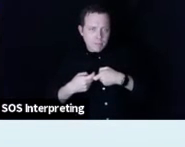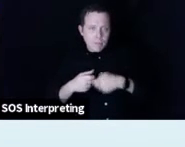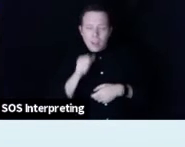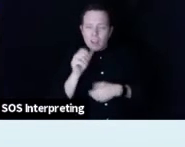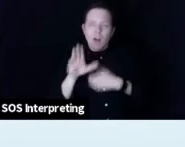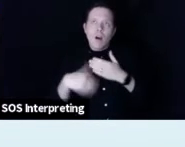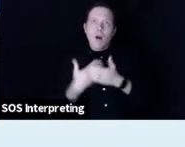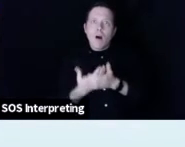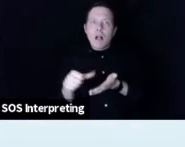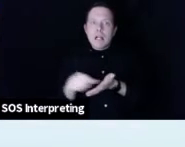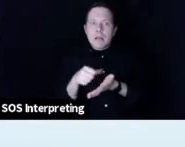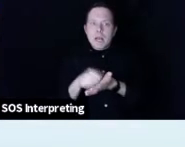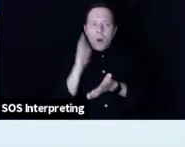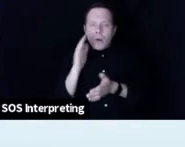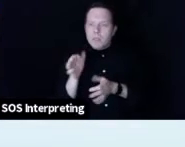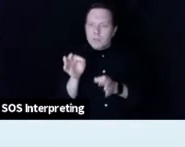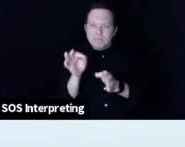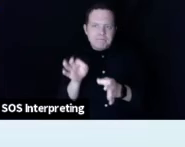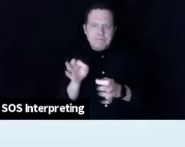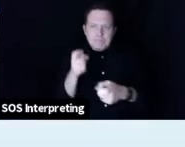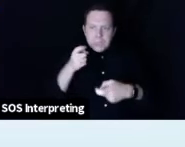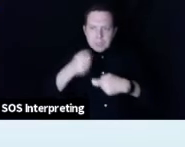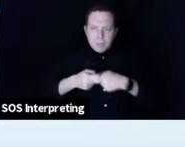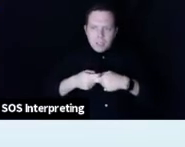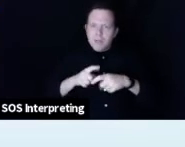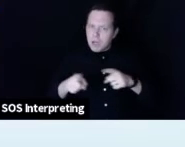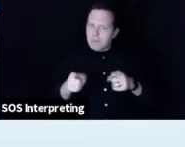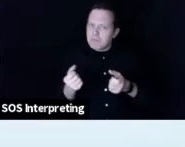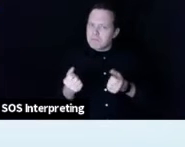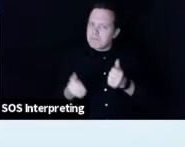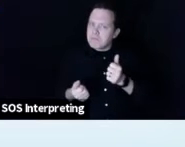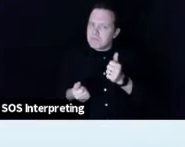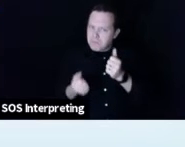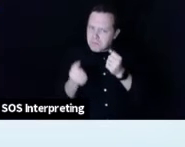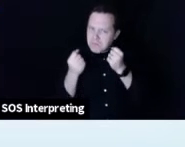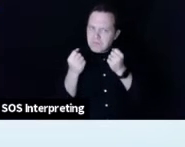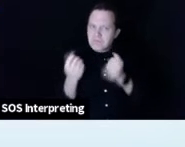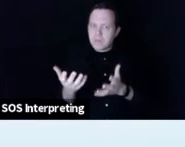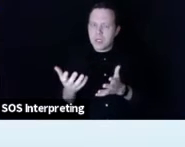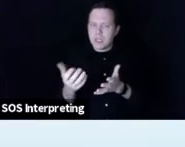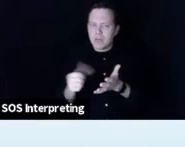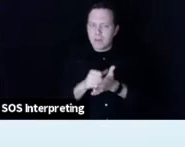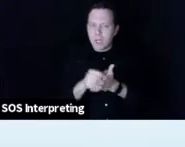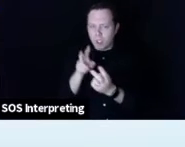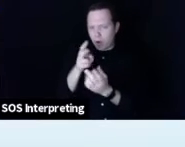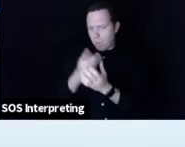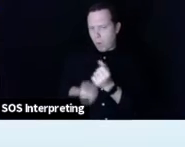are going to be in Spanish, but quite a lot of them are available in multiple languages.